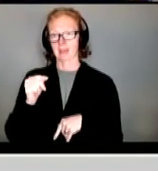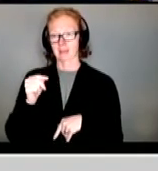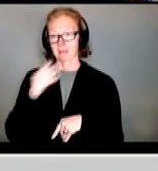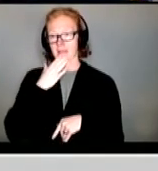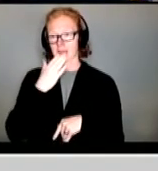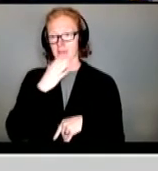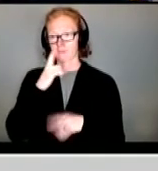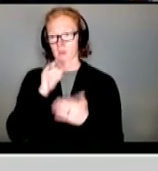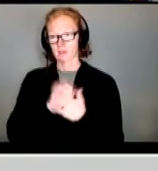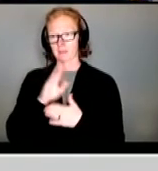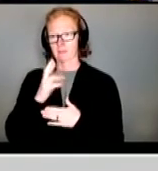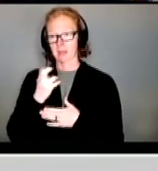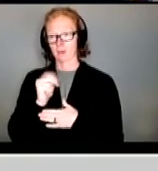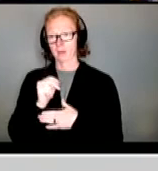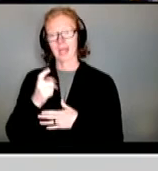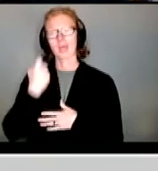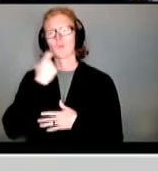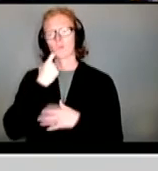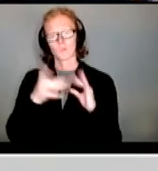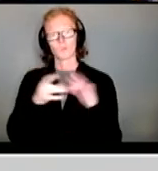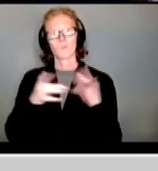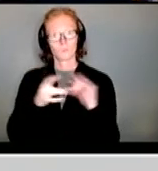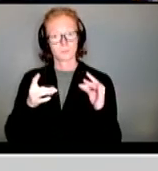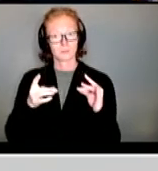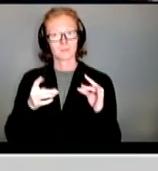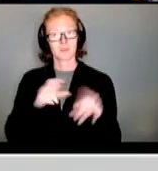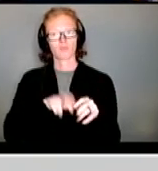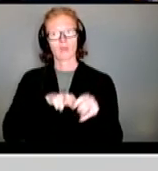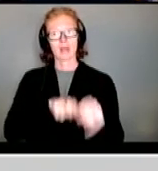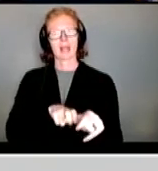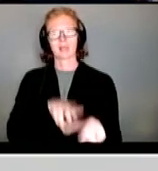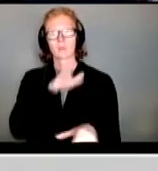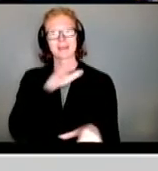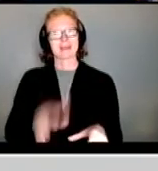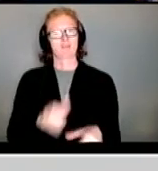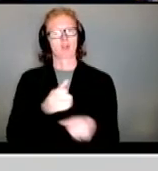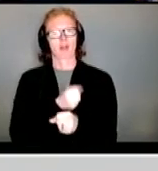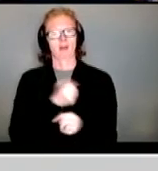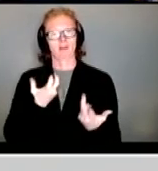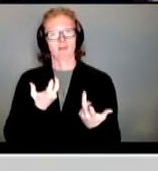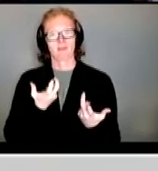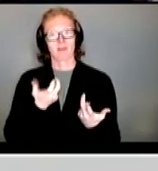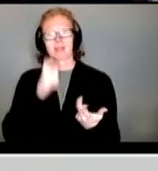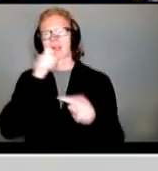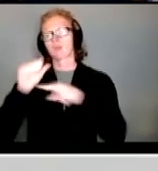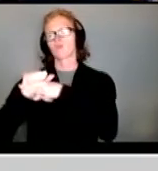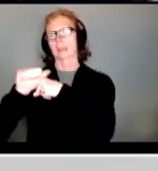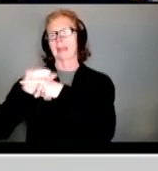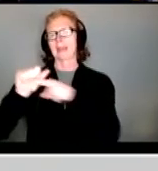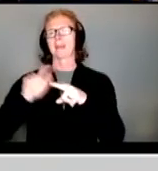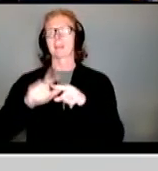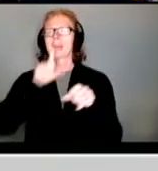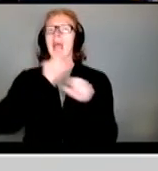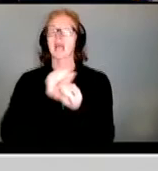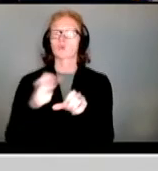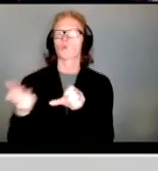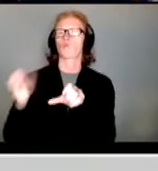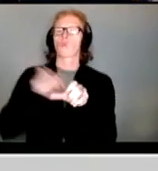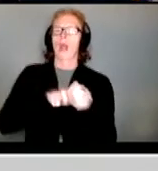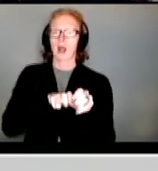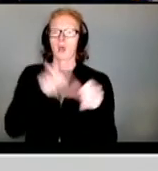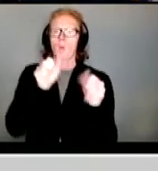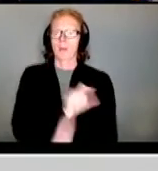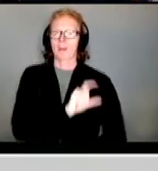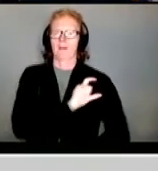for that too, Byron, because that's what I really meant, the ride-alongs that we never got, not the training, but the ride-alongs and things that were